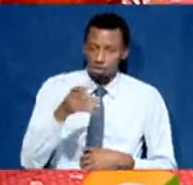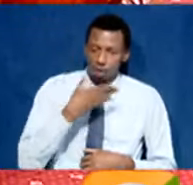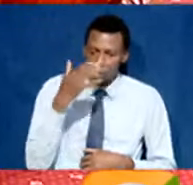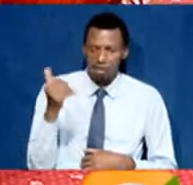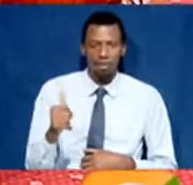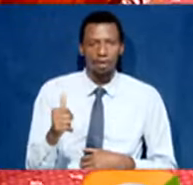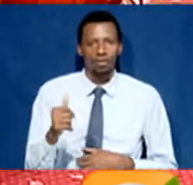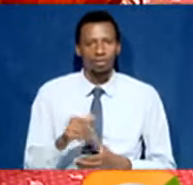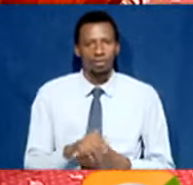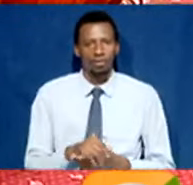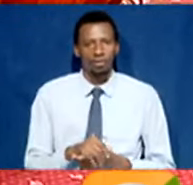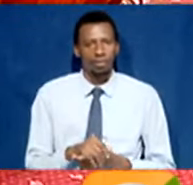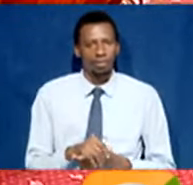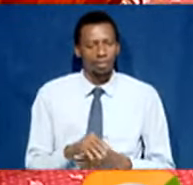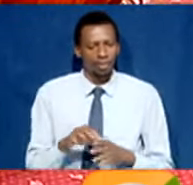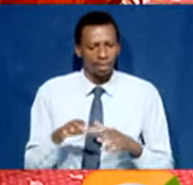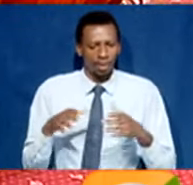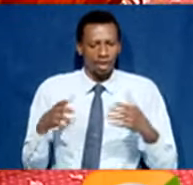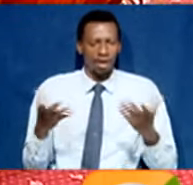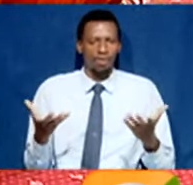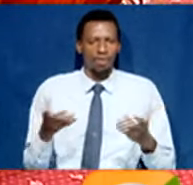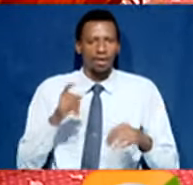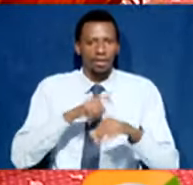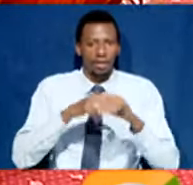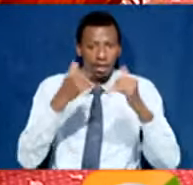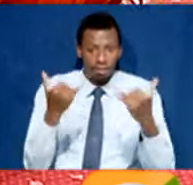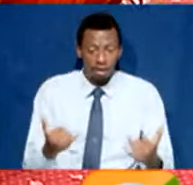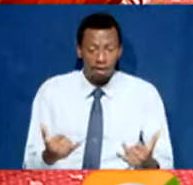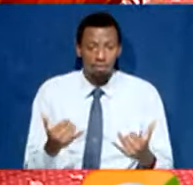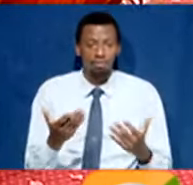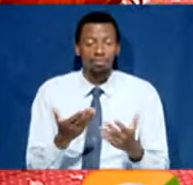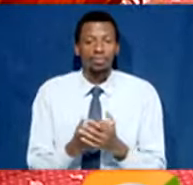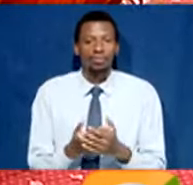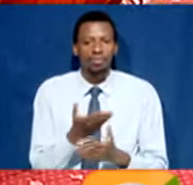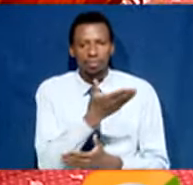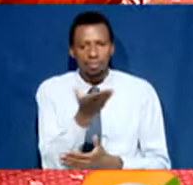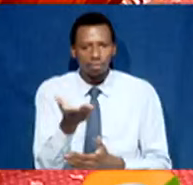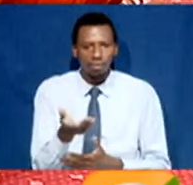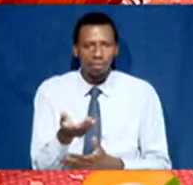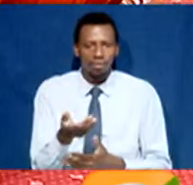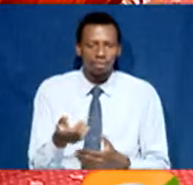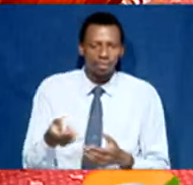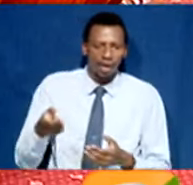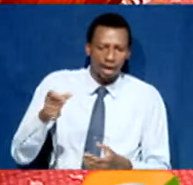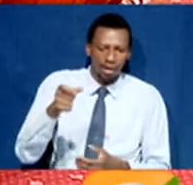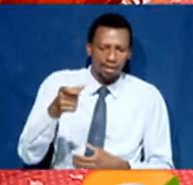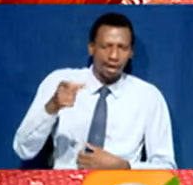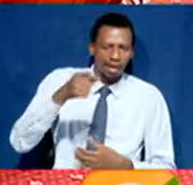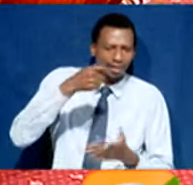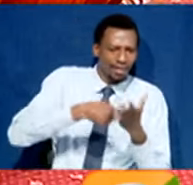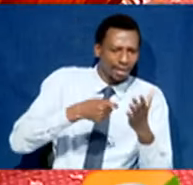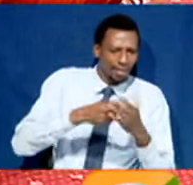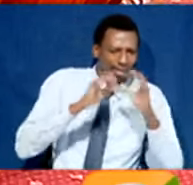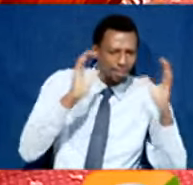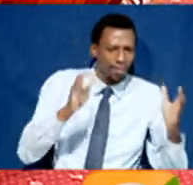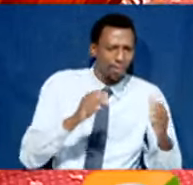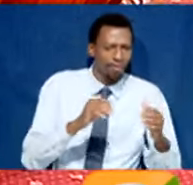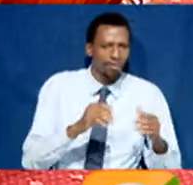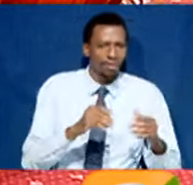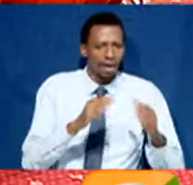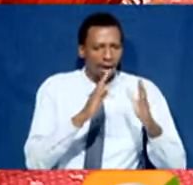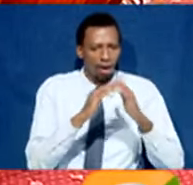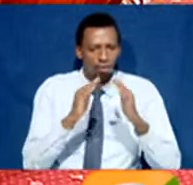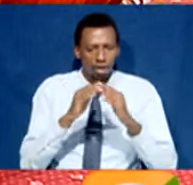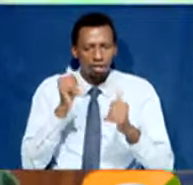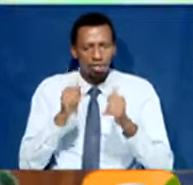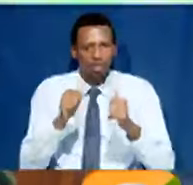Amesema iweje wakati huu ndio munaleta tuseme hizi taxations nyingi. Mumeanza na affordable housing na hatuja, bado